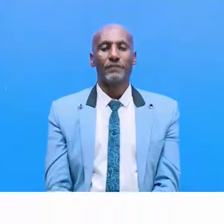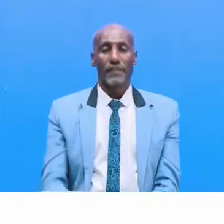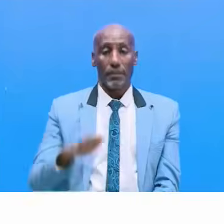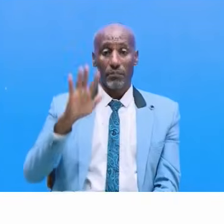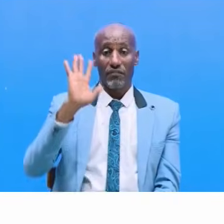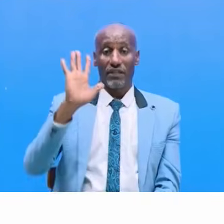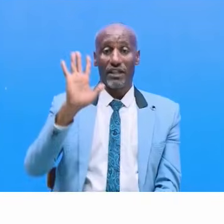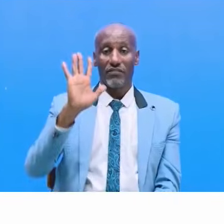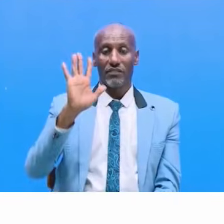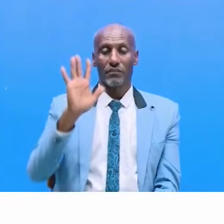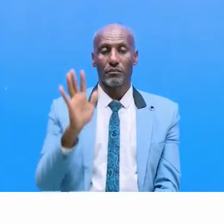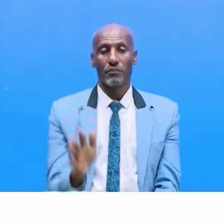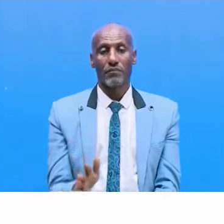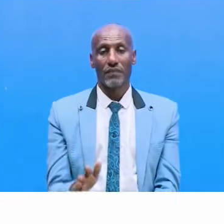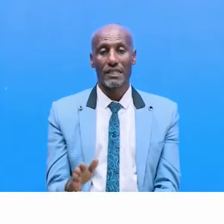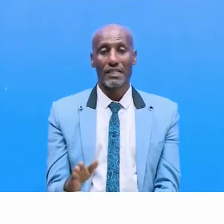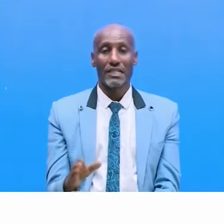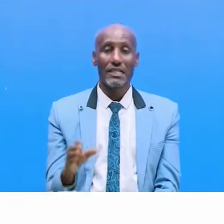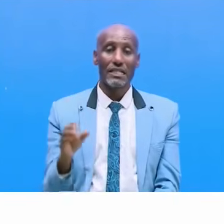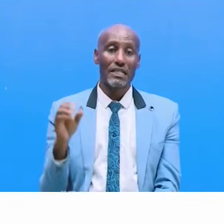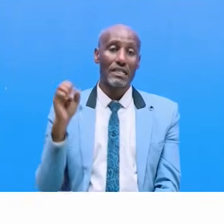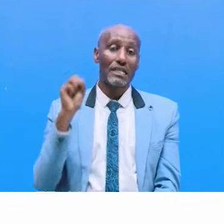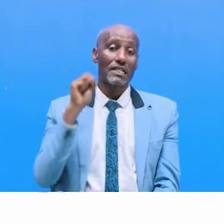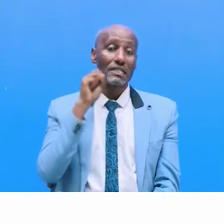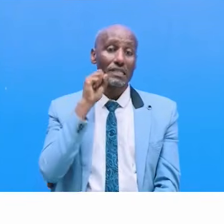5. Sarah